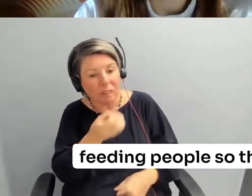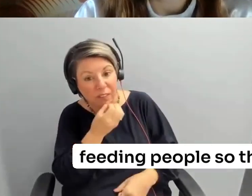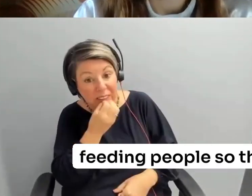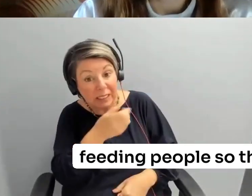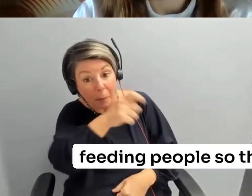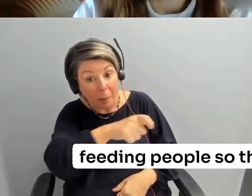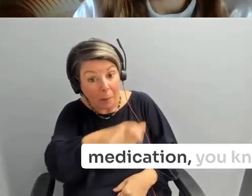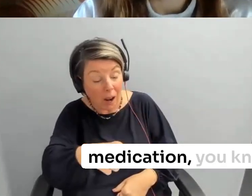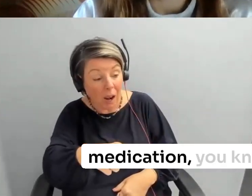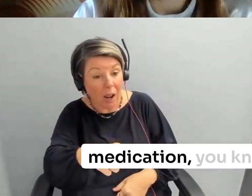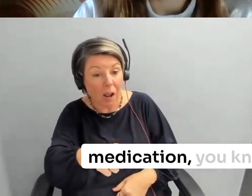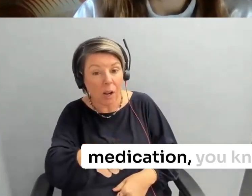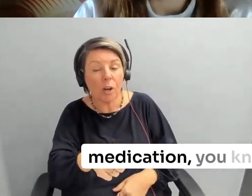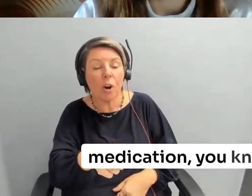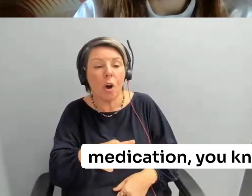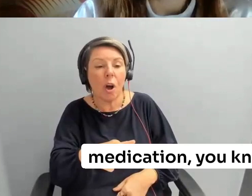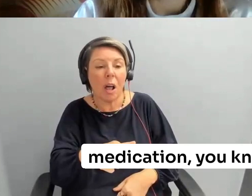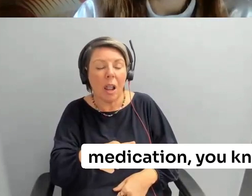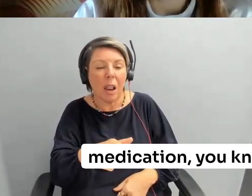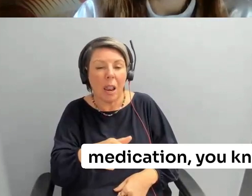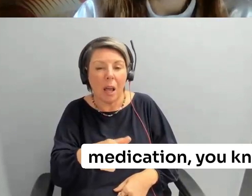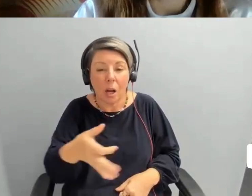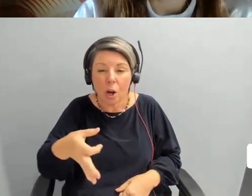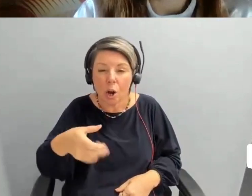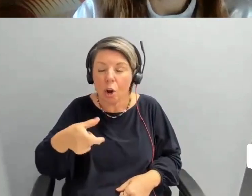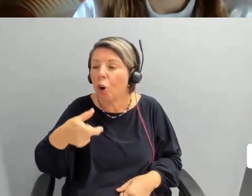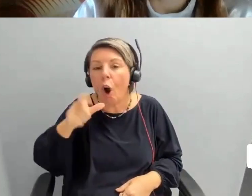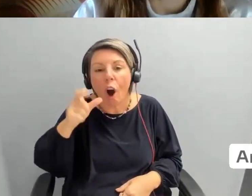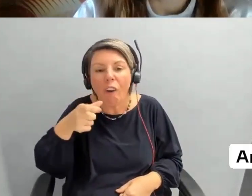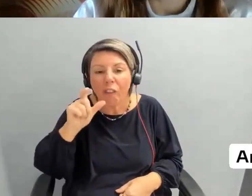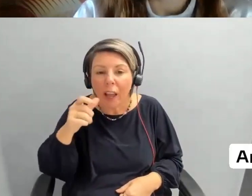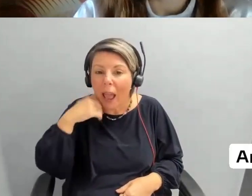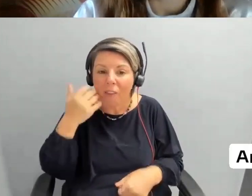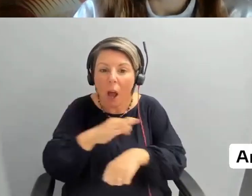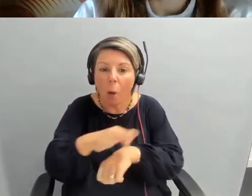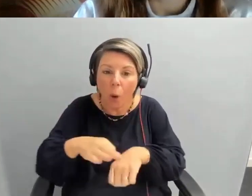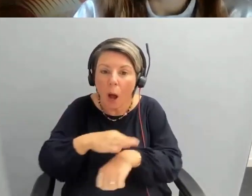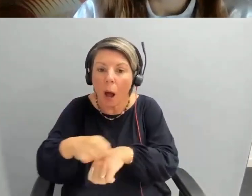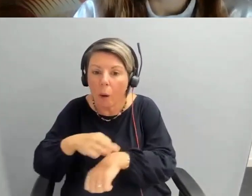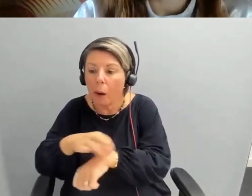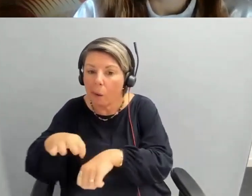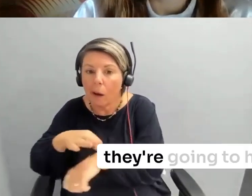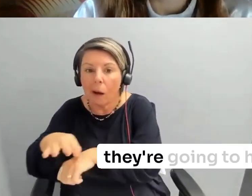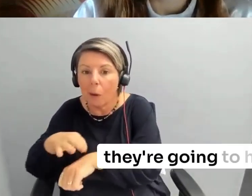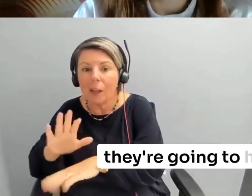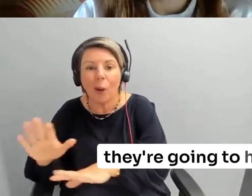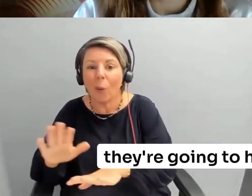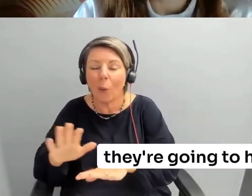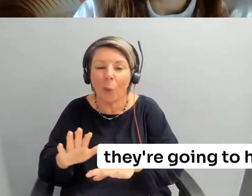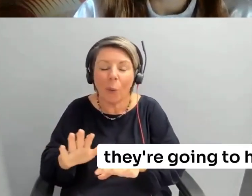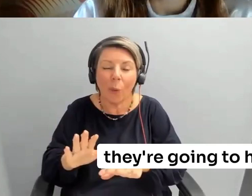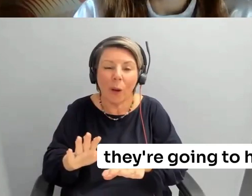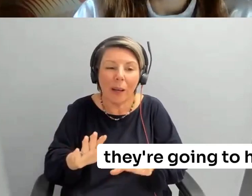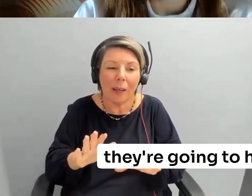that you're not giving them medication, a cup of coffee every hour, and then they're going to have a